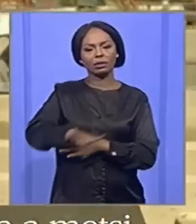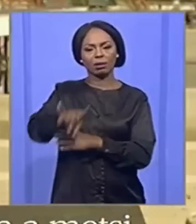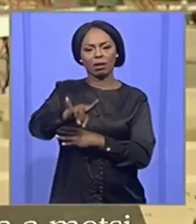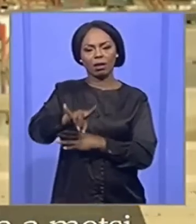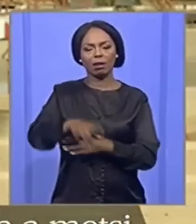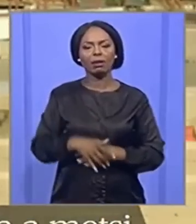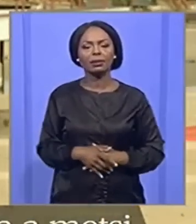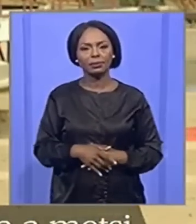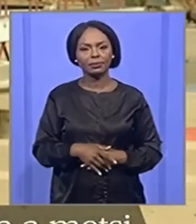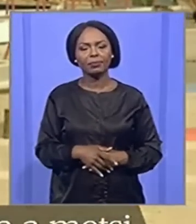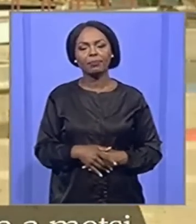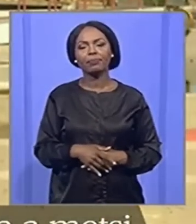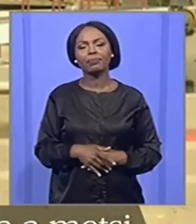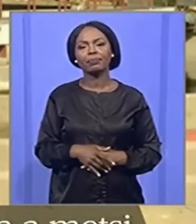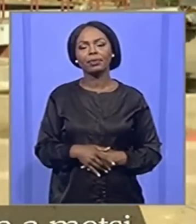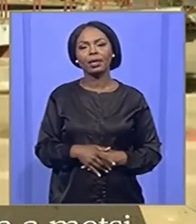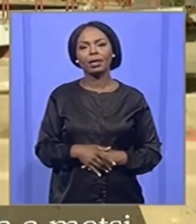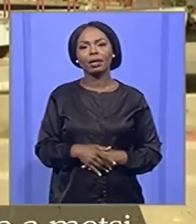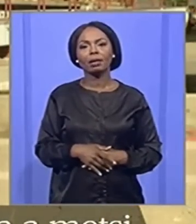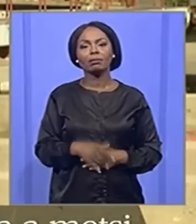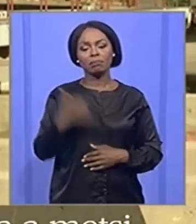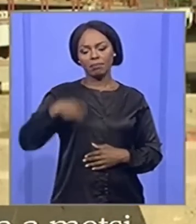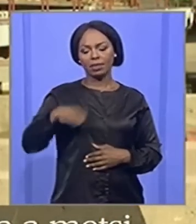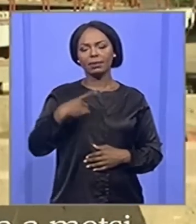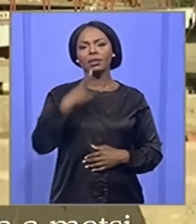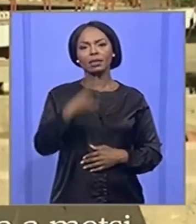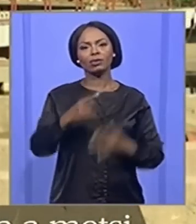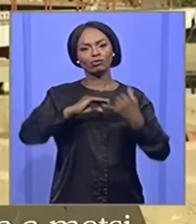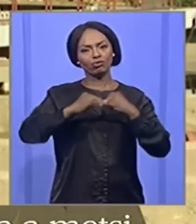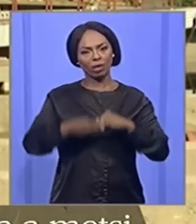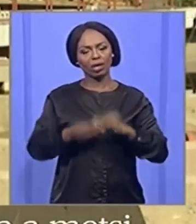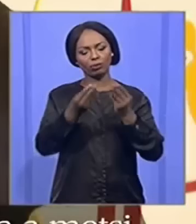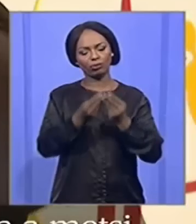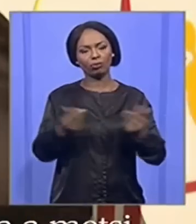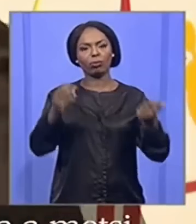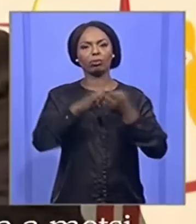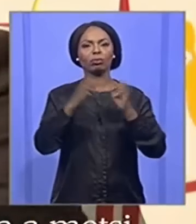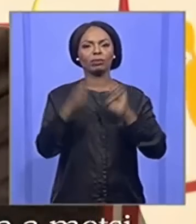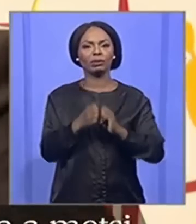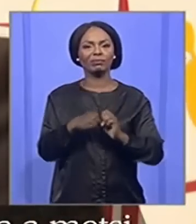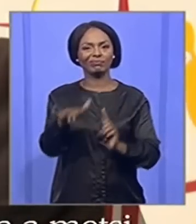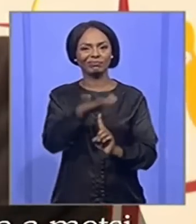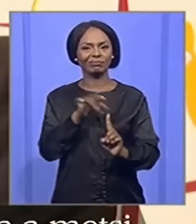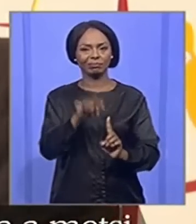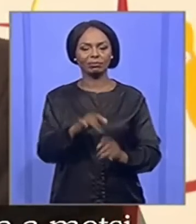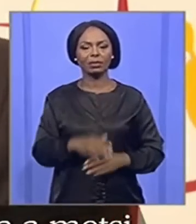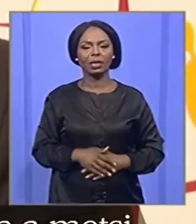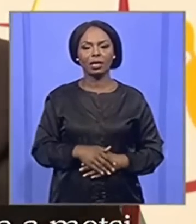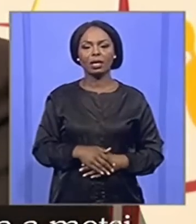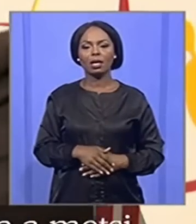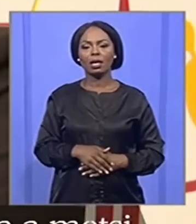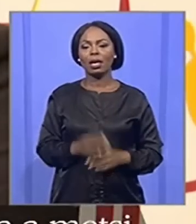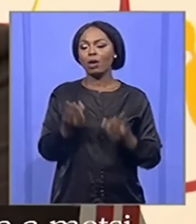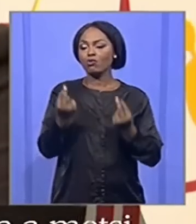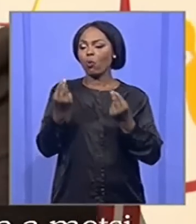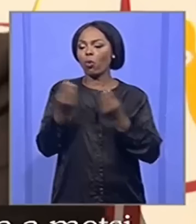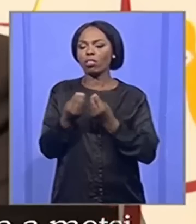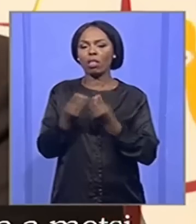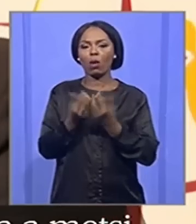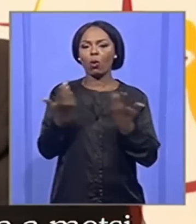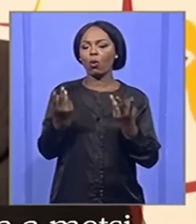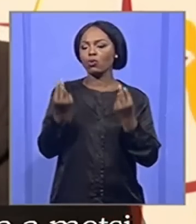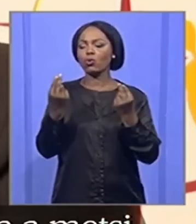tent. Masepala o re o leka ka hohle ho nolofatsa maemo sebakeng sena. We don't have new developments as a result of having this area